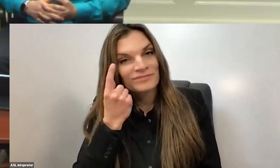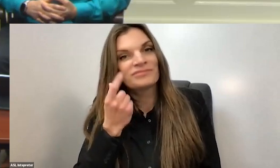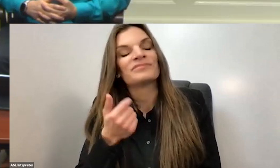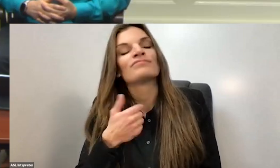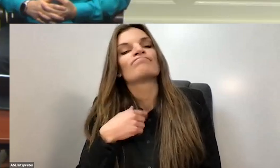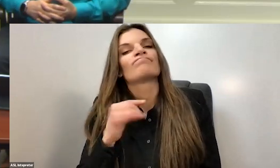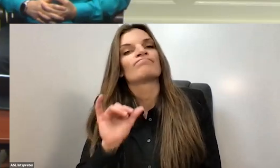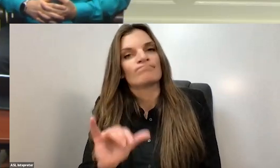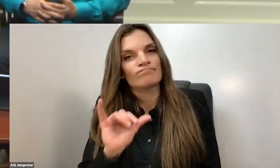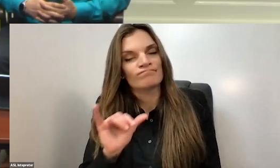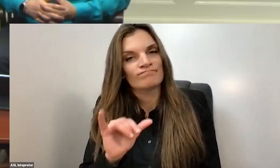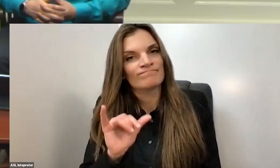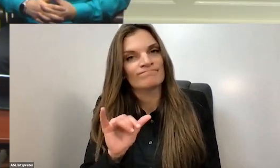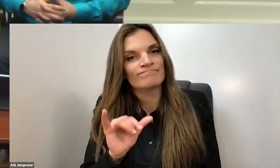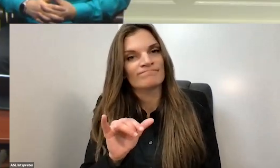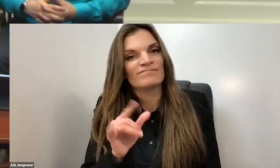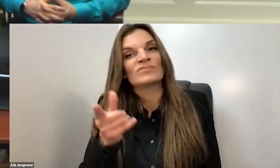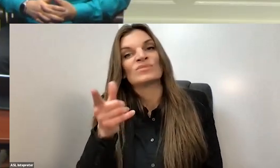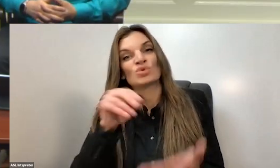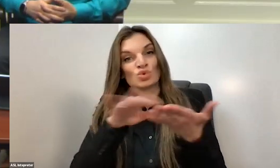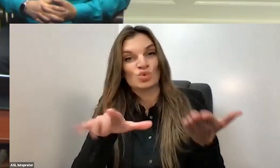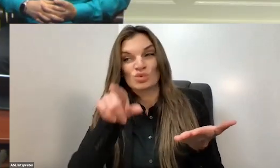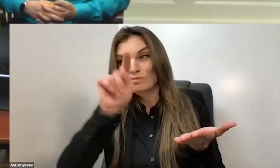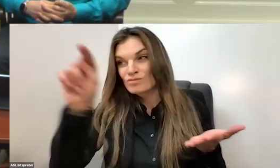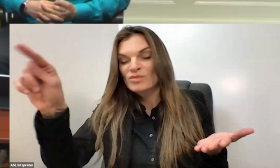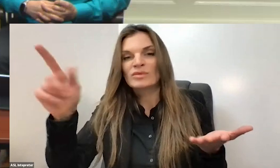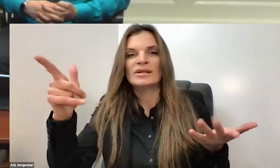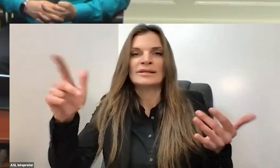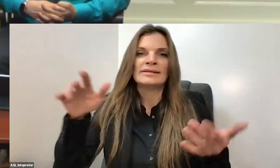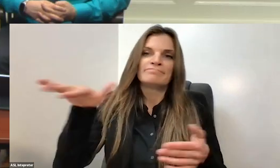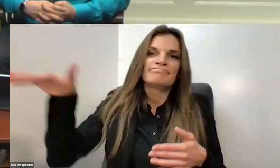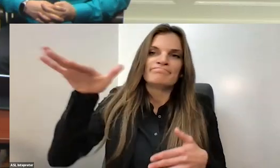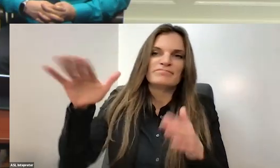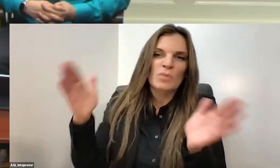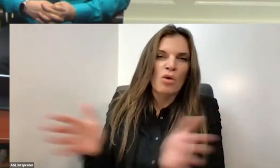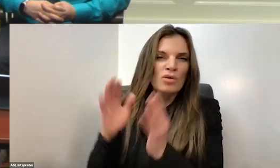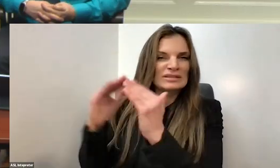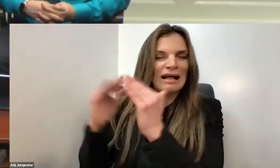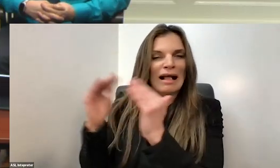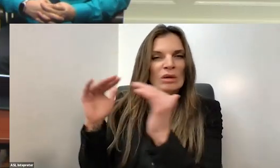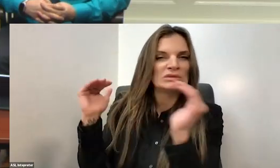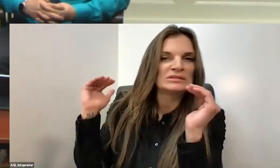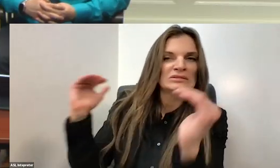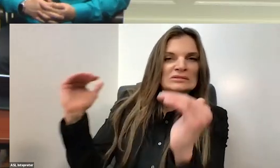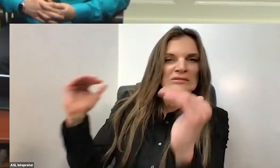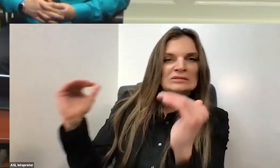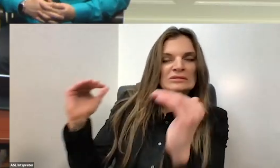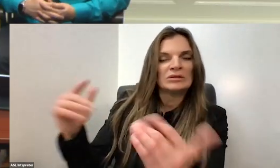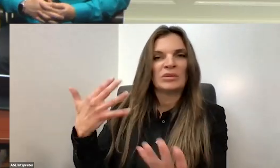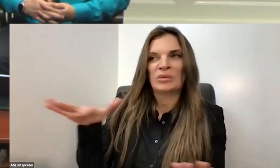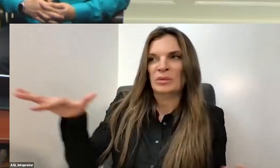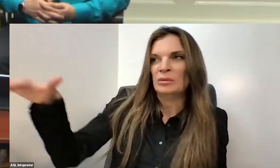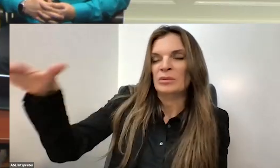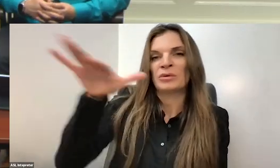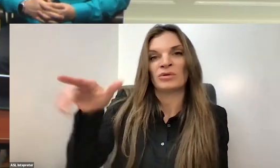students coming from smaller towns, some of them who have never had an opportunity to use